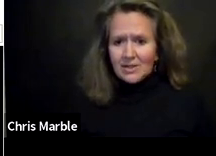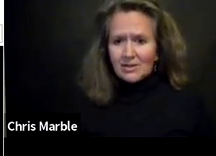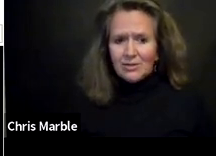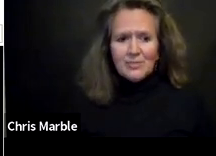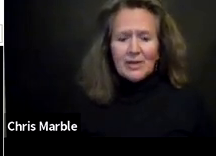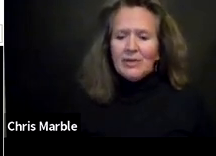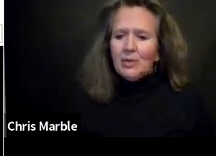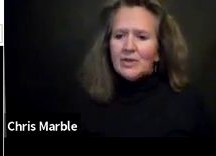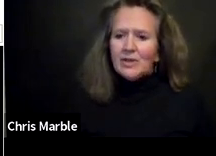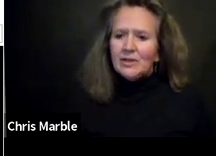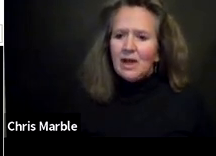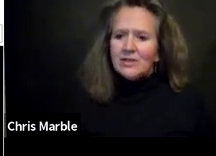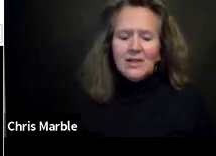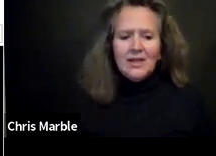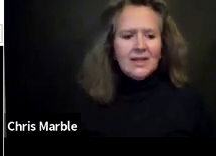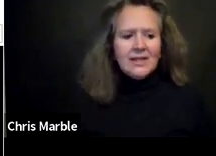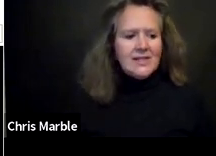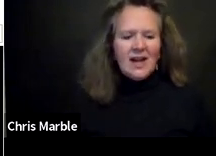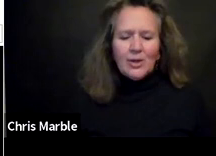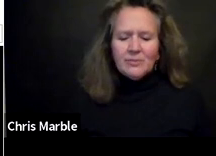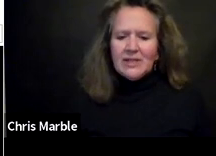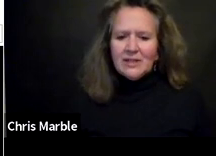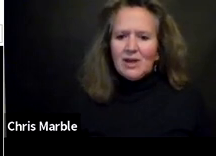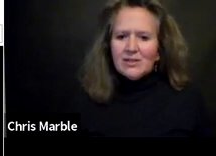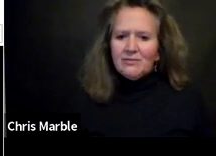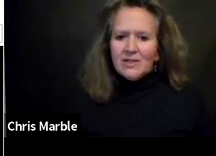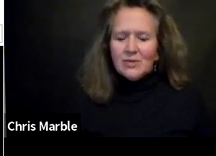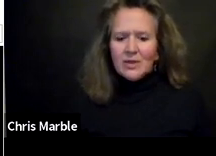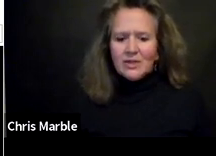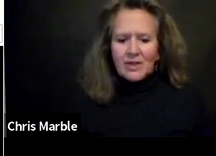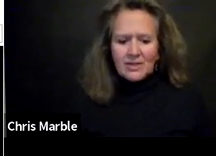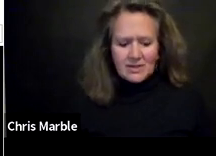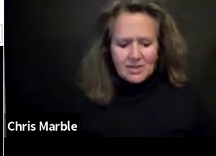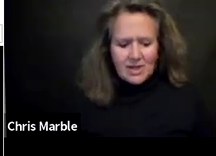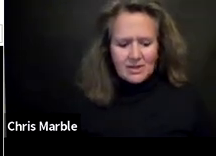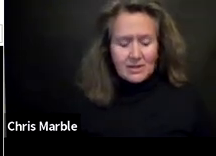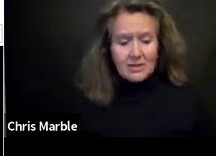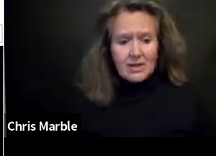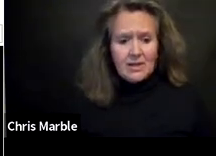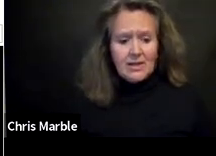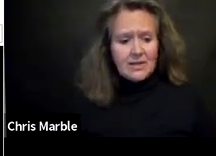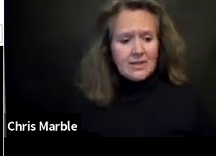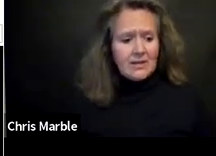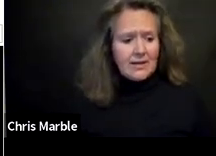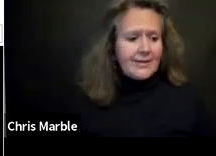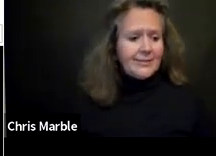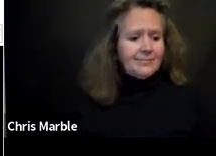technology that are used by people with the hearing loss. It's not going to be an exhaustive list. We're going to try to touch on the